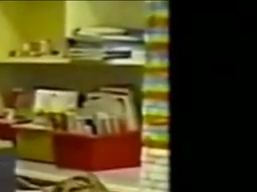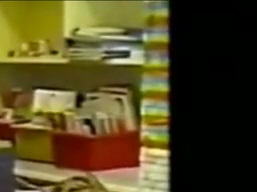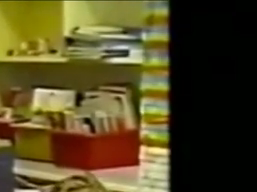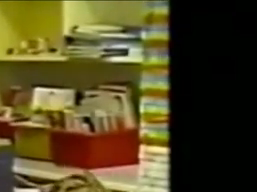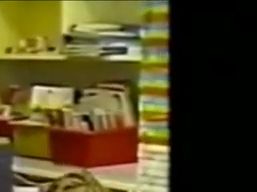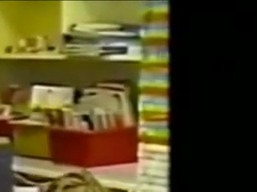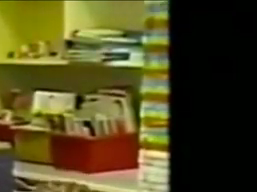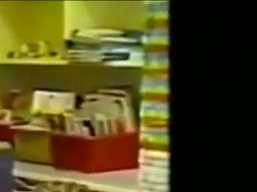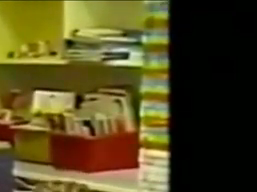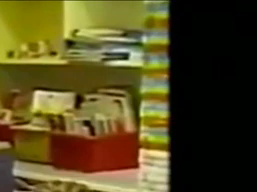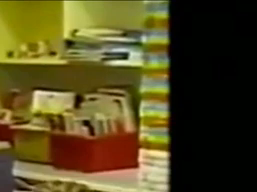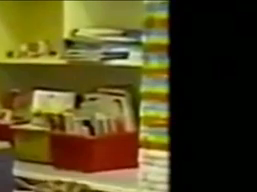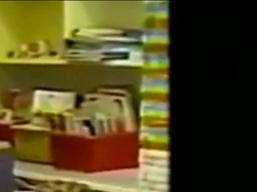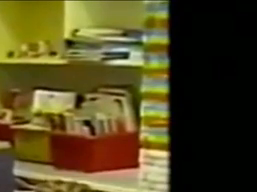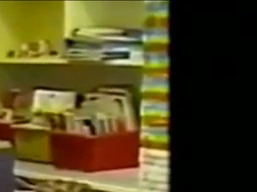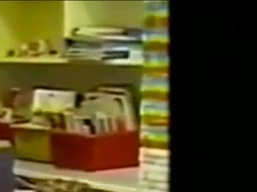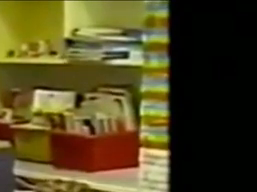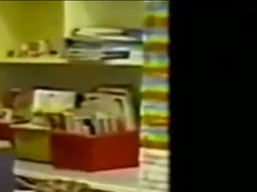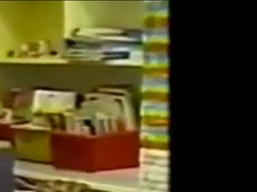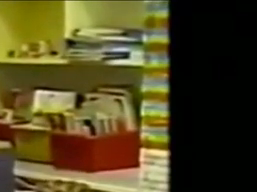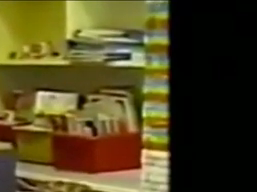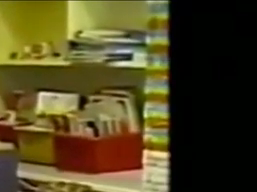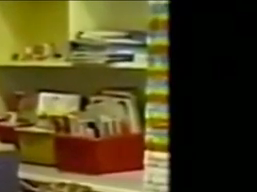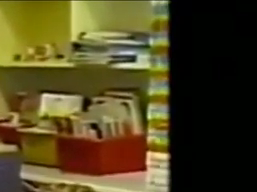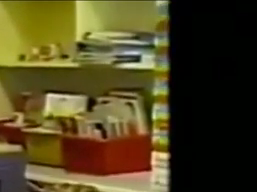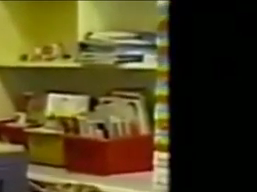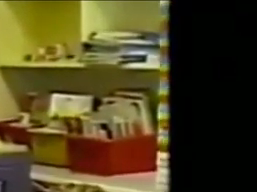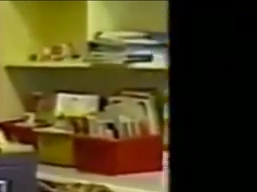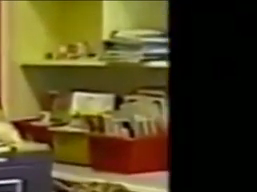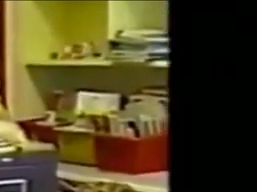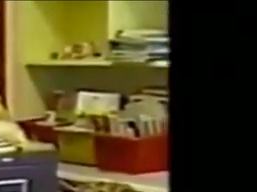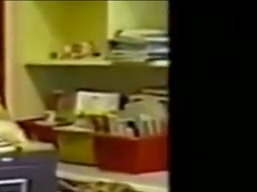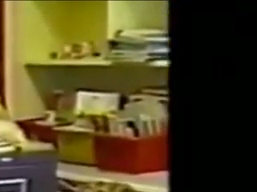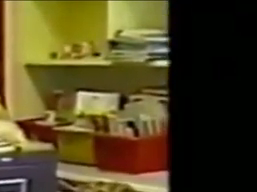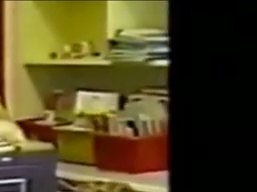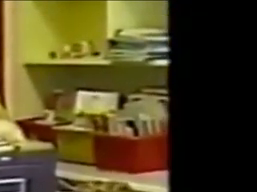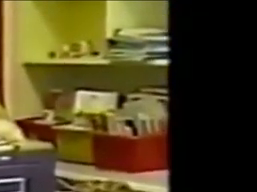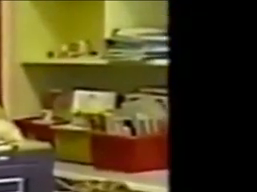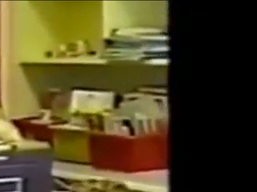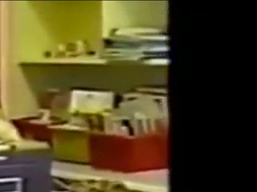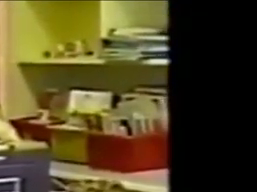Sylvia? South. About eight and a half months.